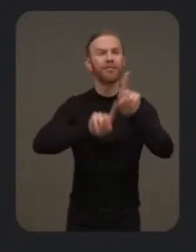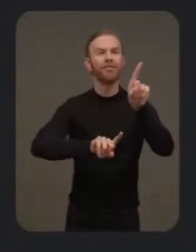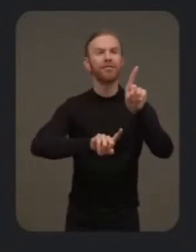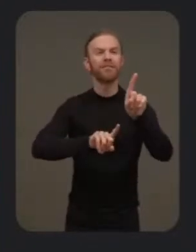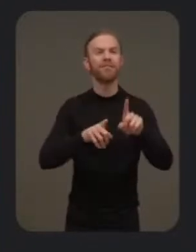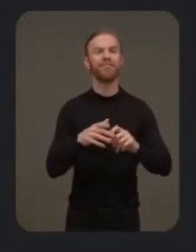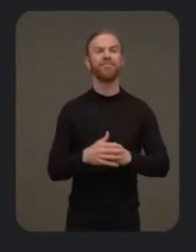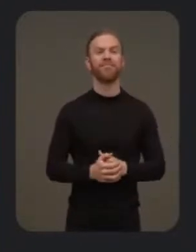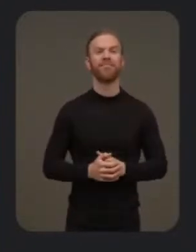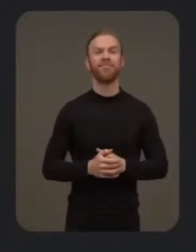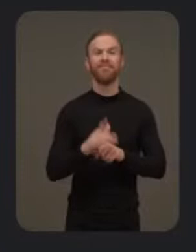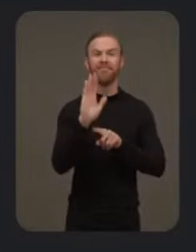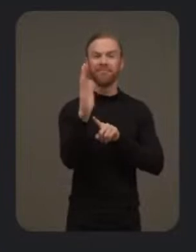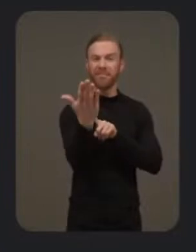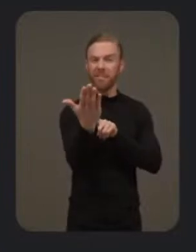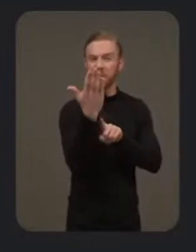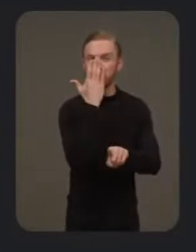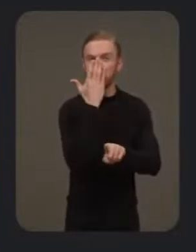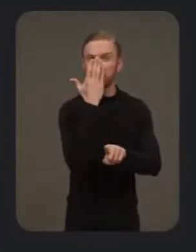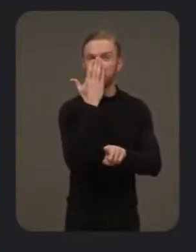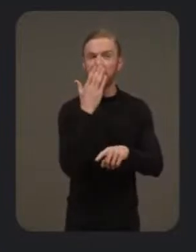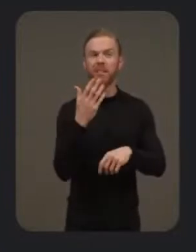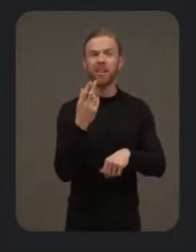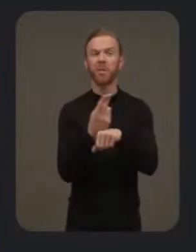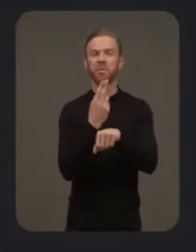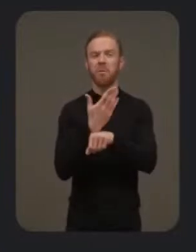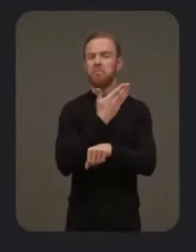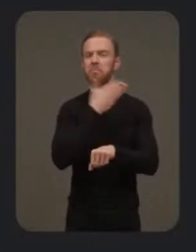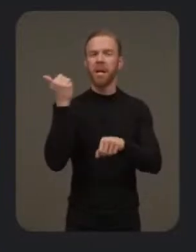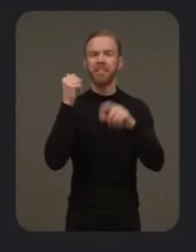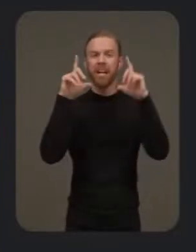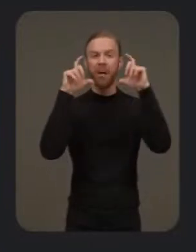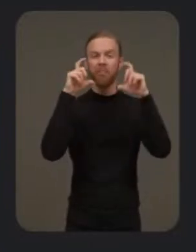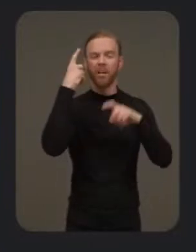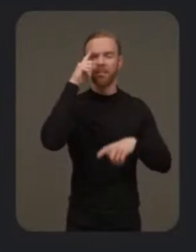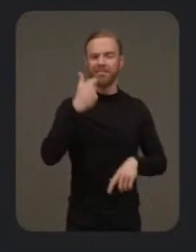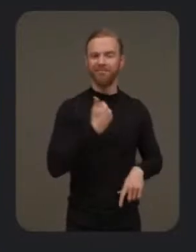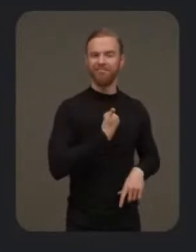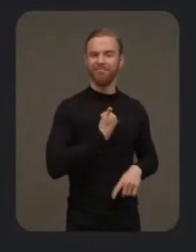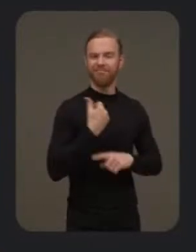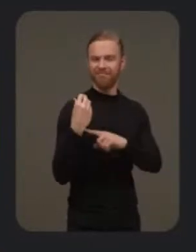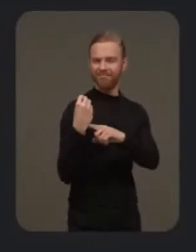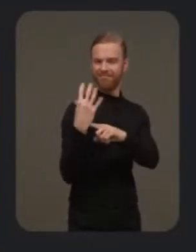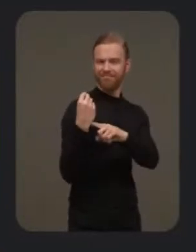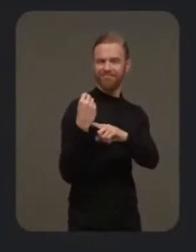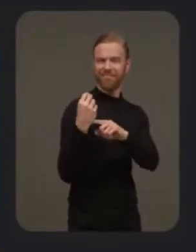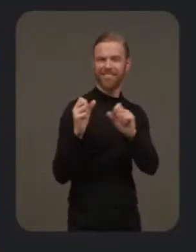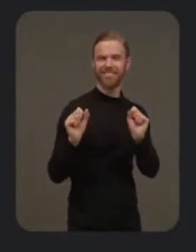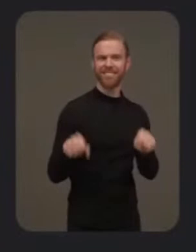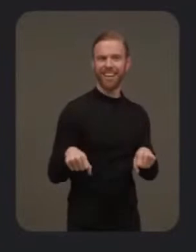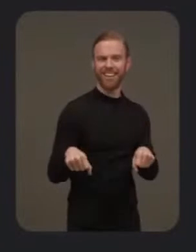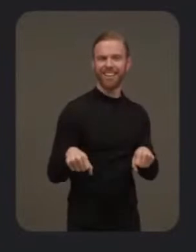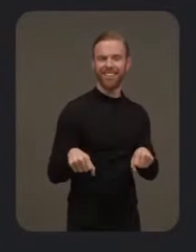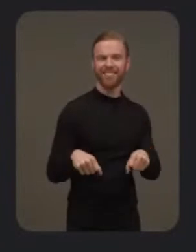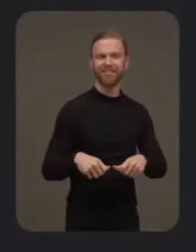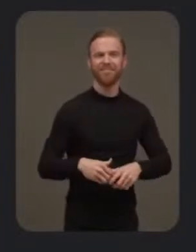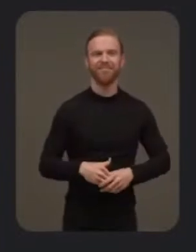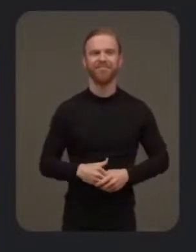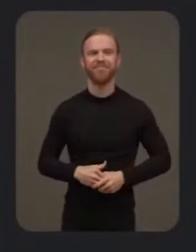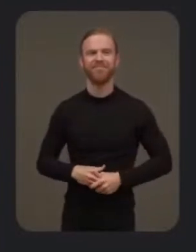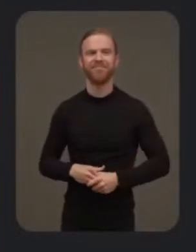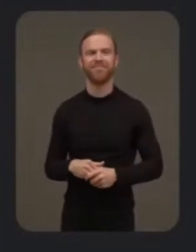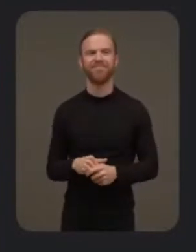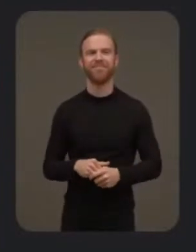can get closer with the best zoom on a foldable. And use the best camera on the phone for